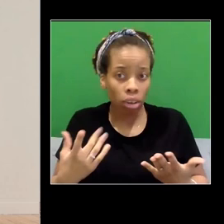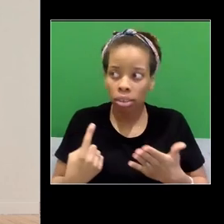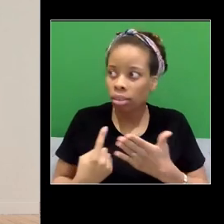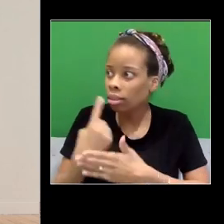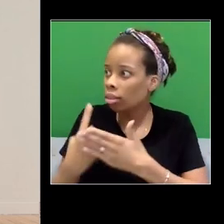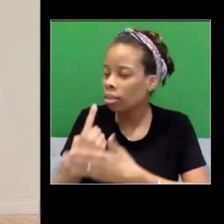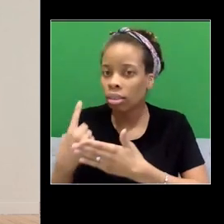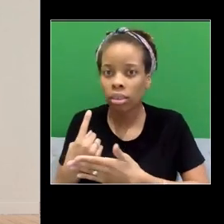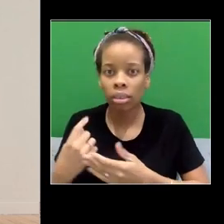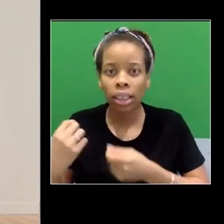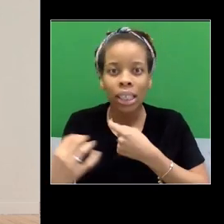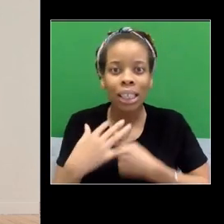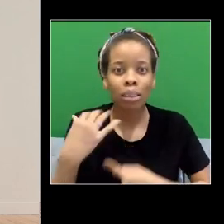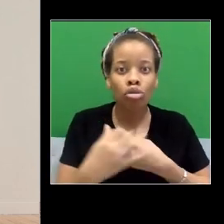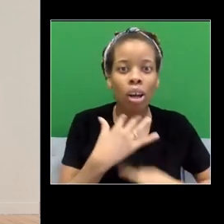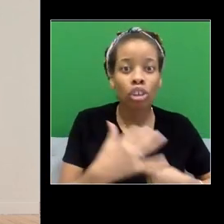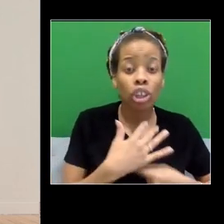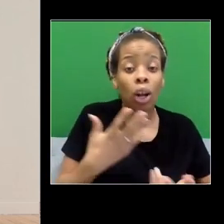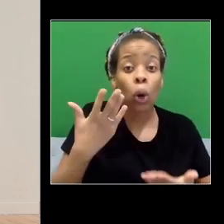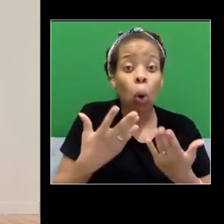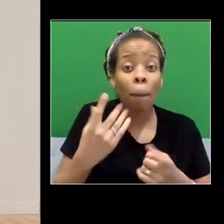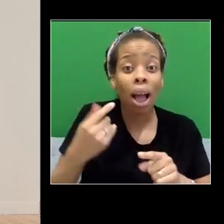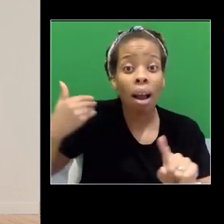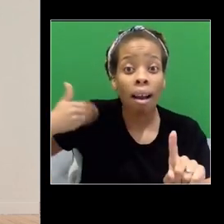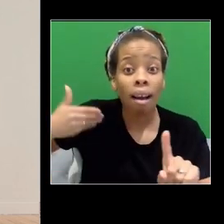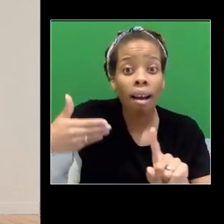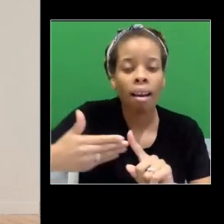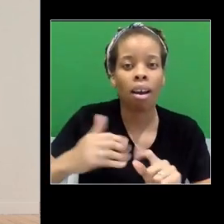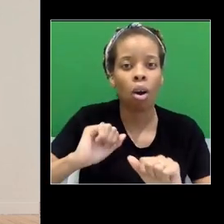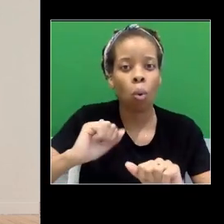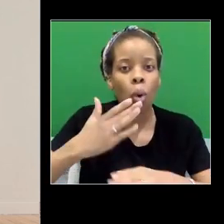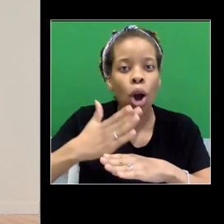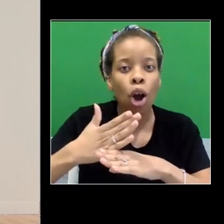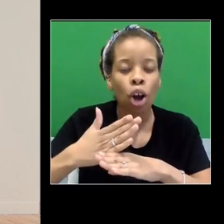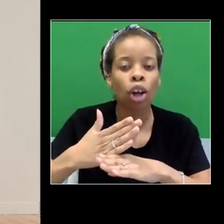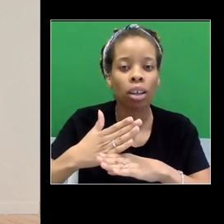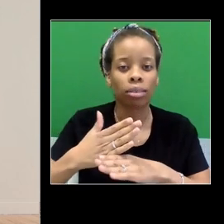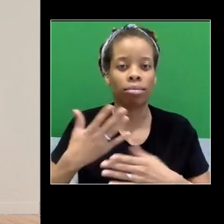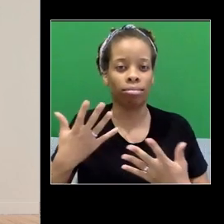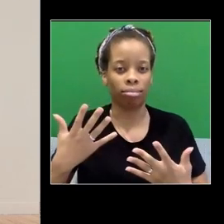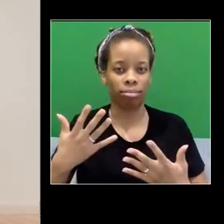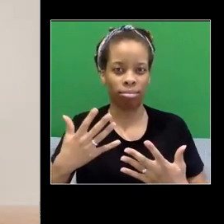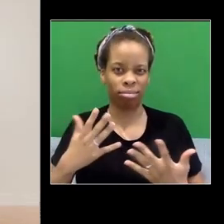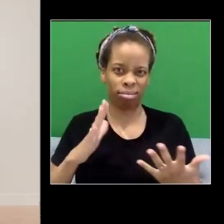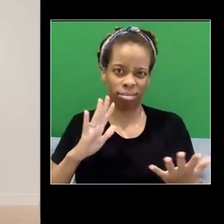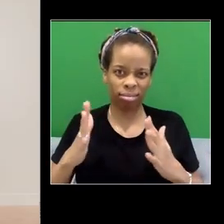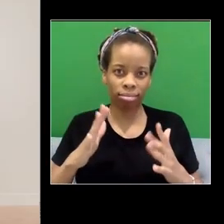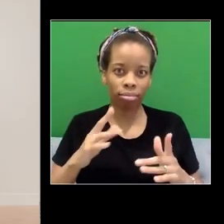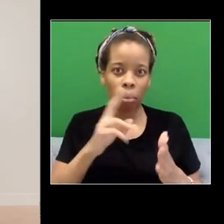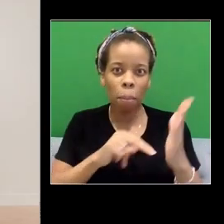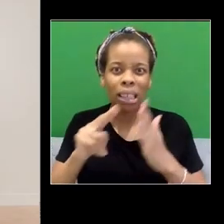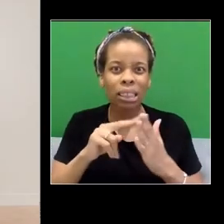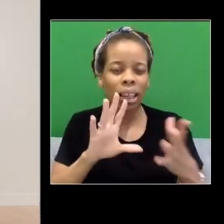against your historic sensibility of where painting might live, right? So rather